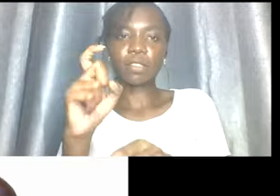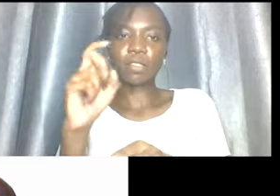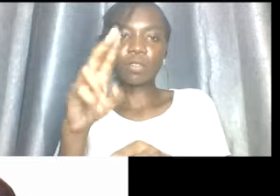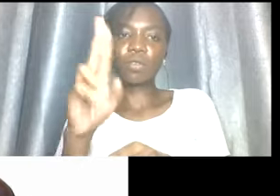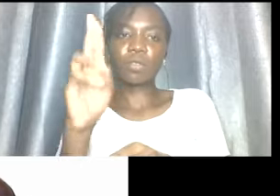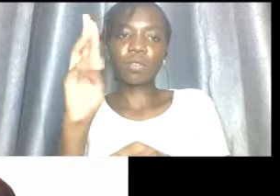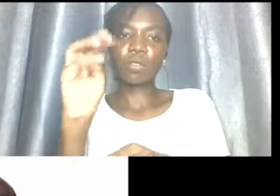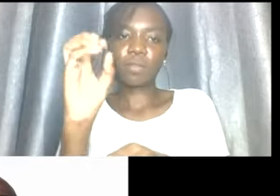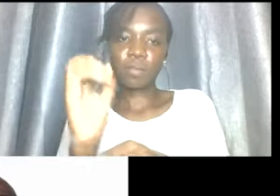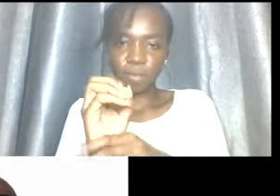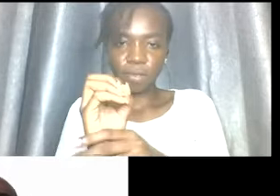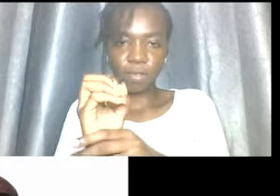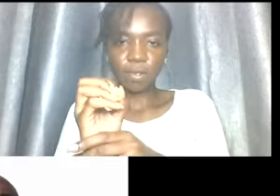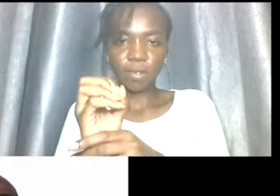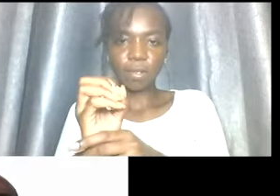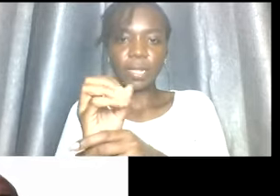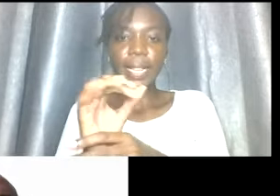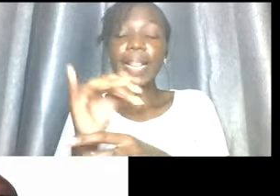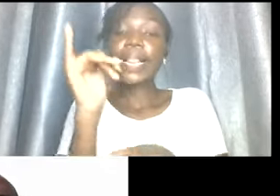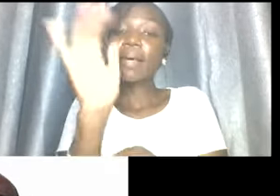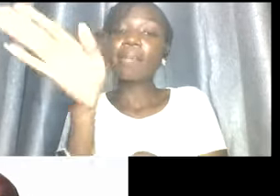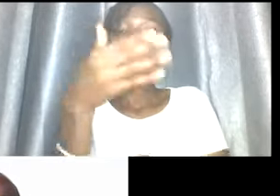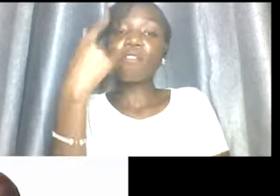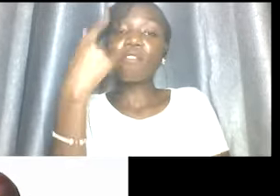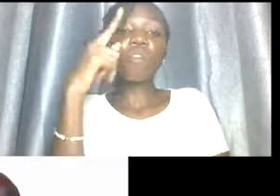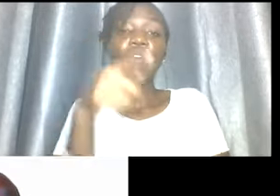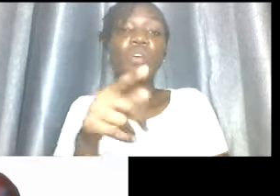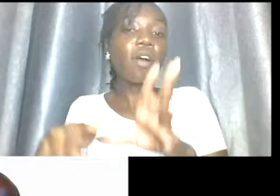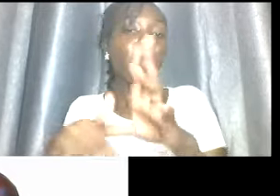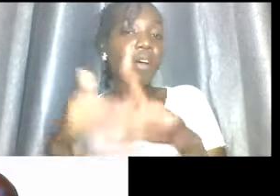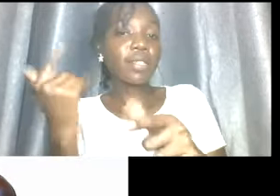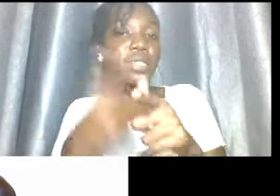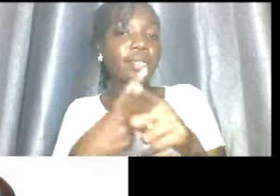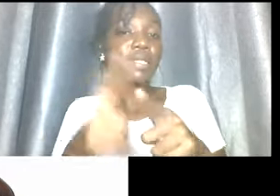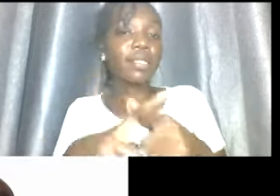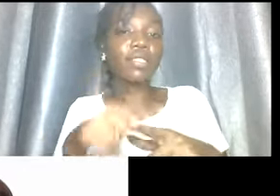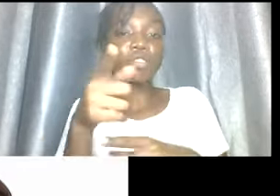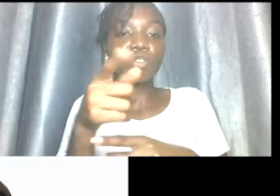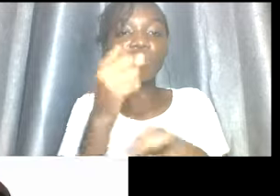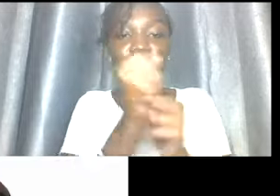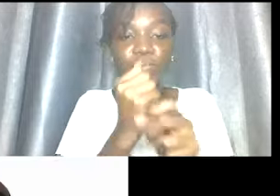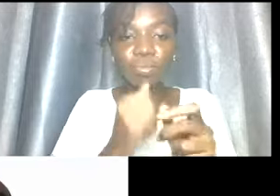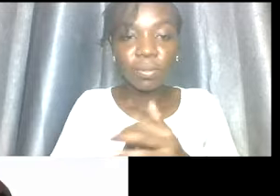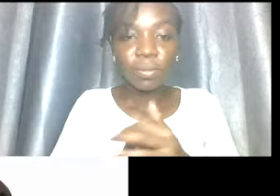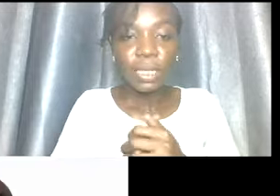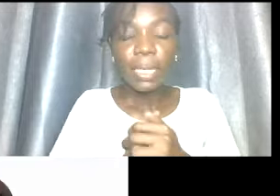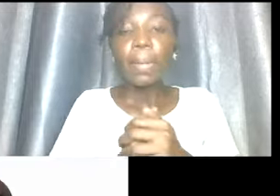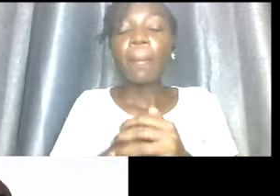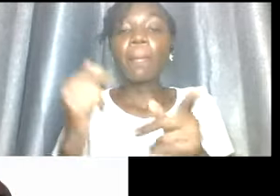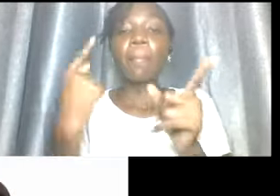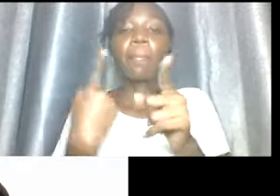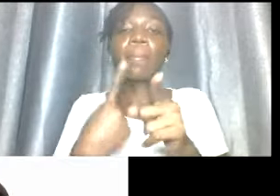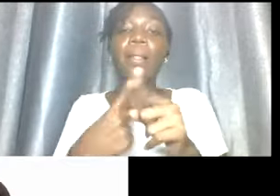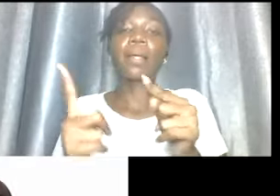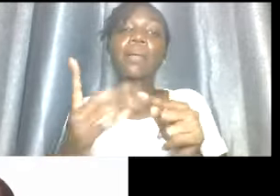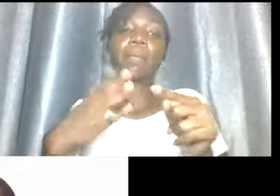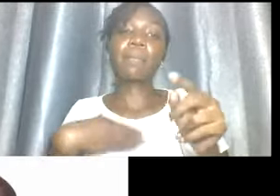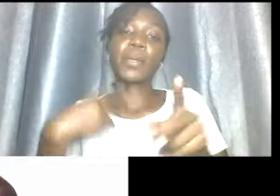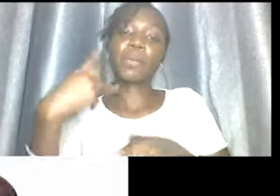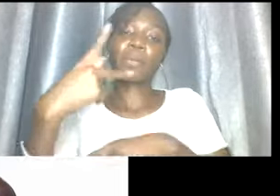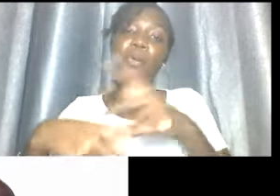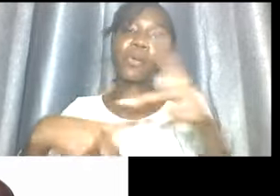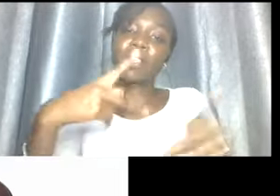just my cheap plug for you to come on down to the Bahamas and visit Exuma. But my thought process was I would move to